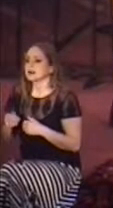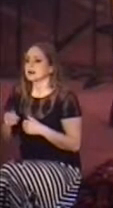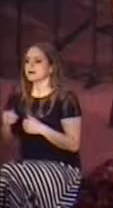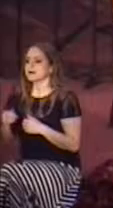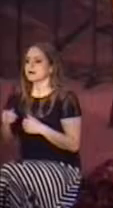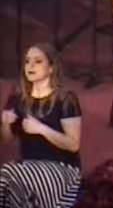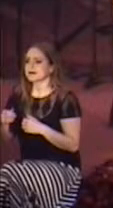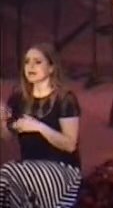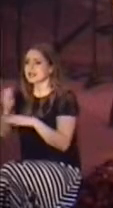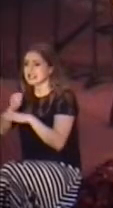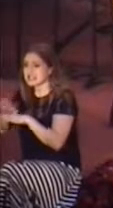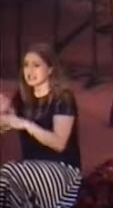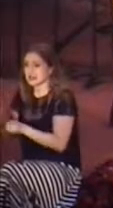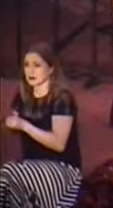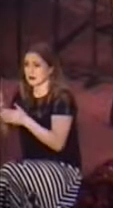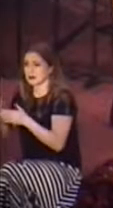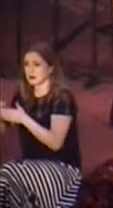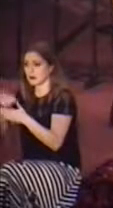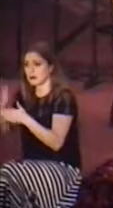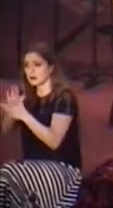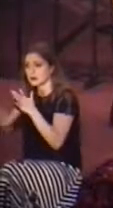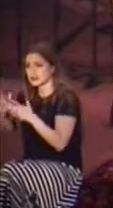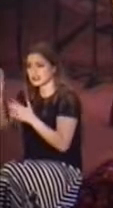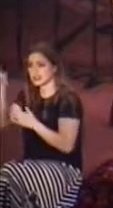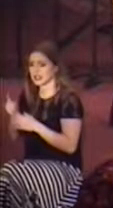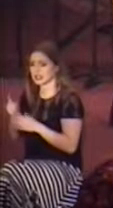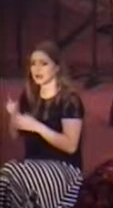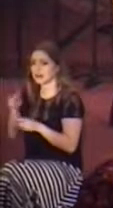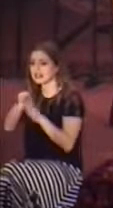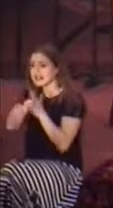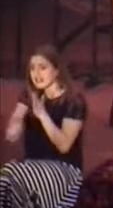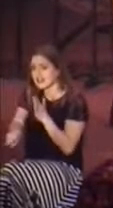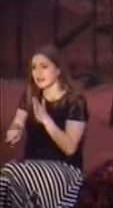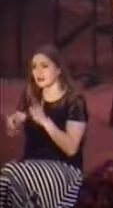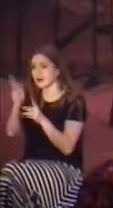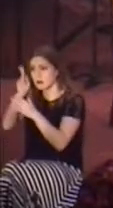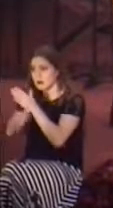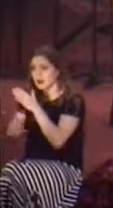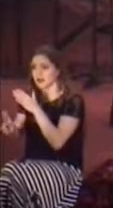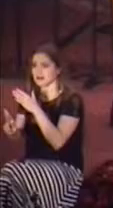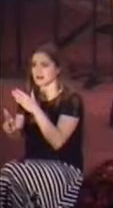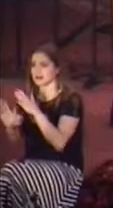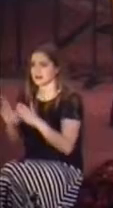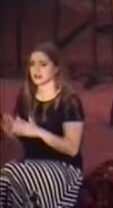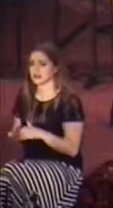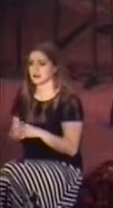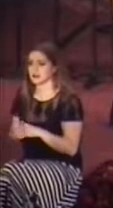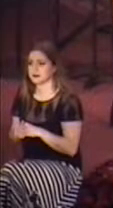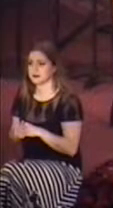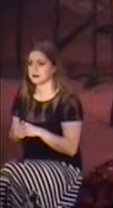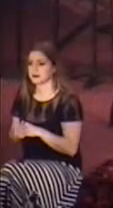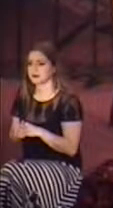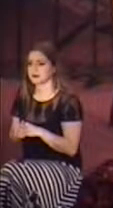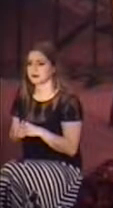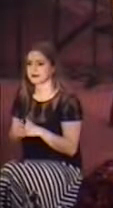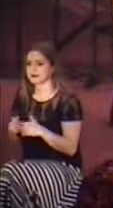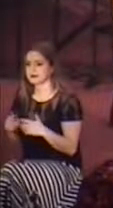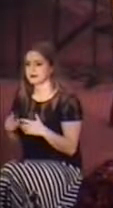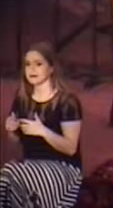here. They killed the prophets. He gave us 10 moral examples to keep, and we take them away from our children and take them out of